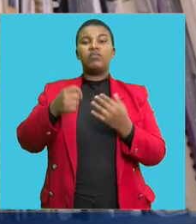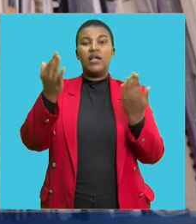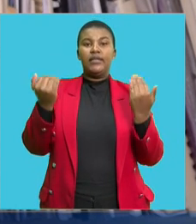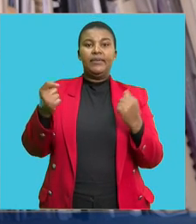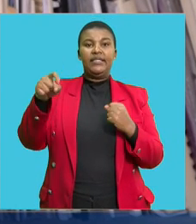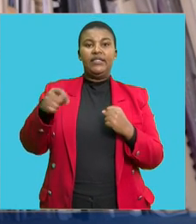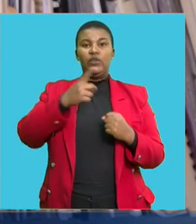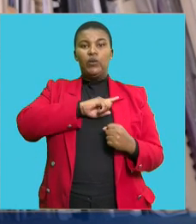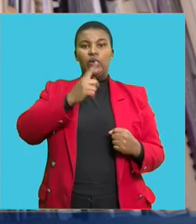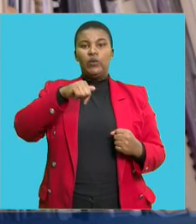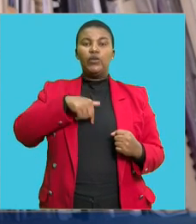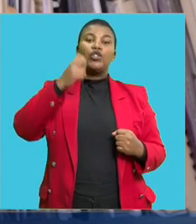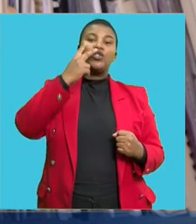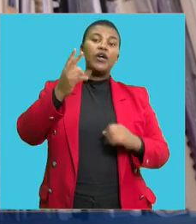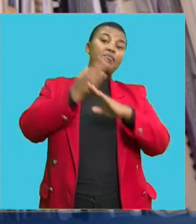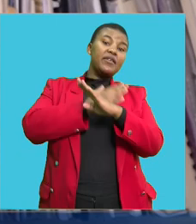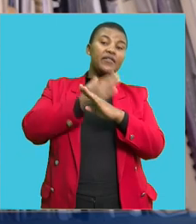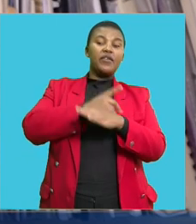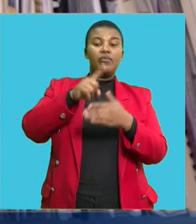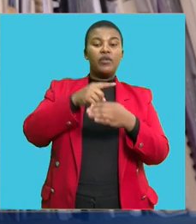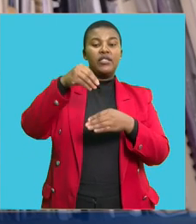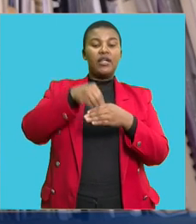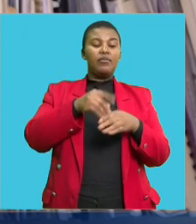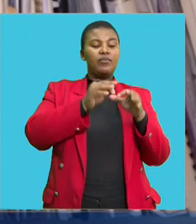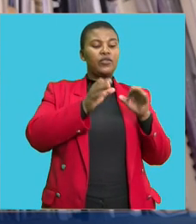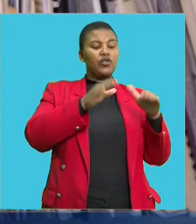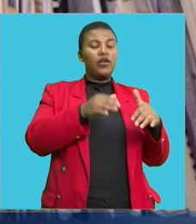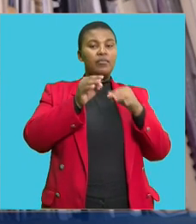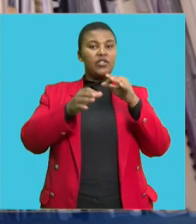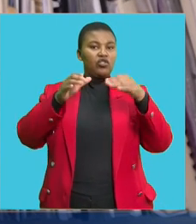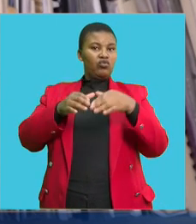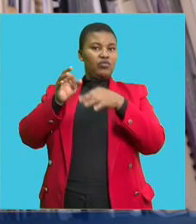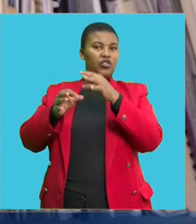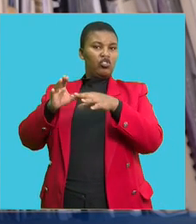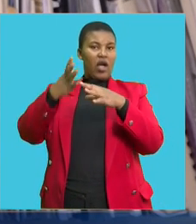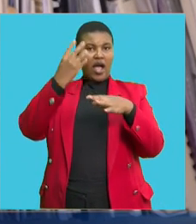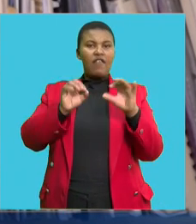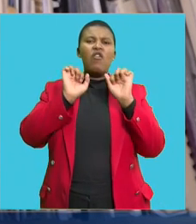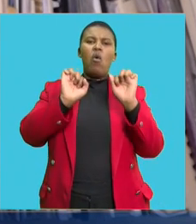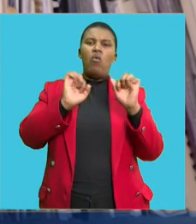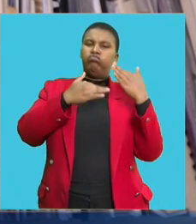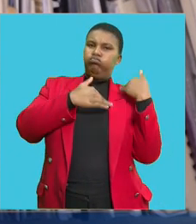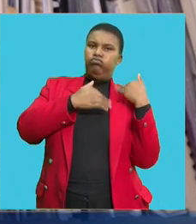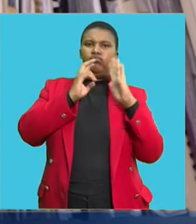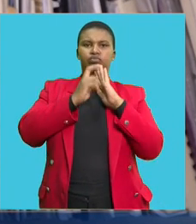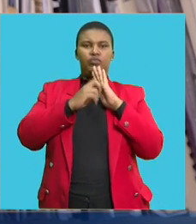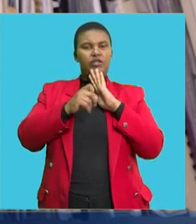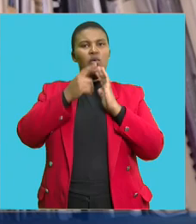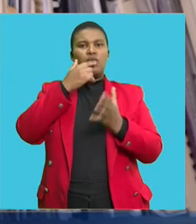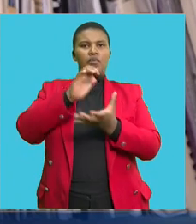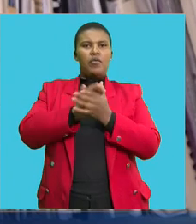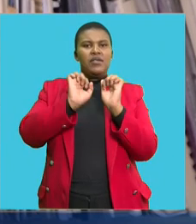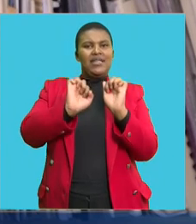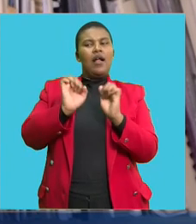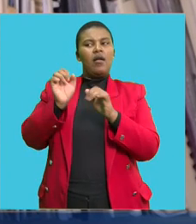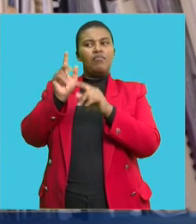leading up to the elections, that parties themselves stand on their own manifestos and their principles and promises to the people of